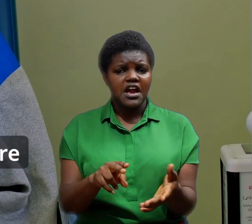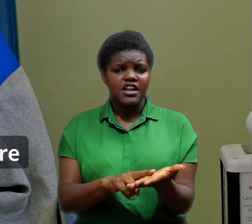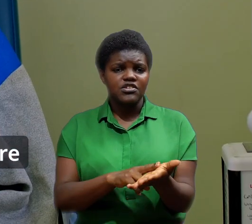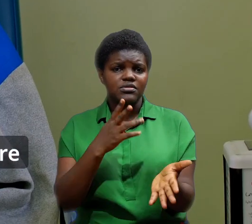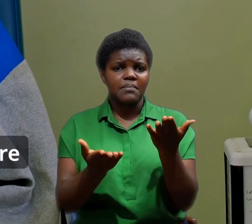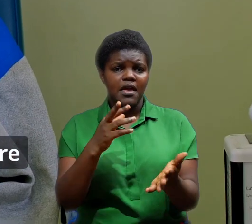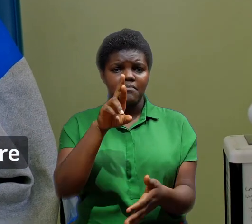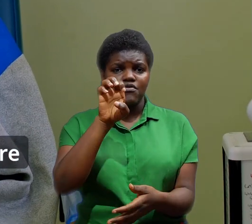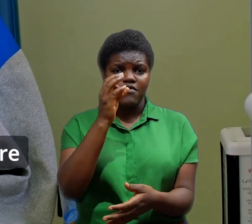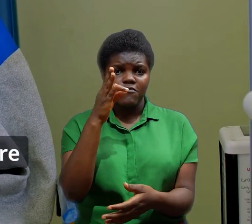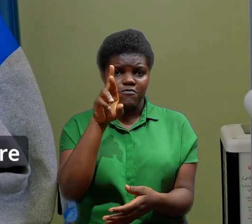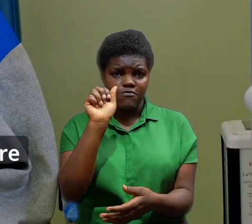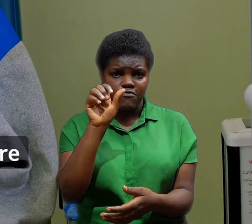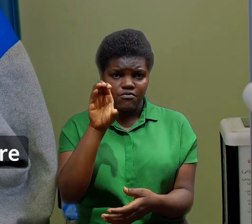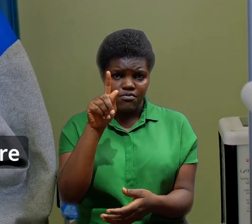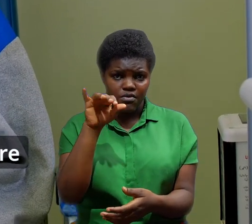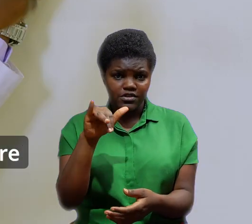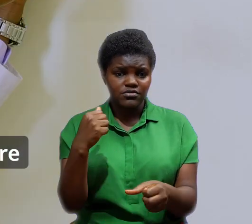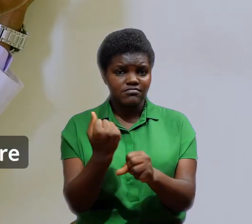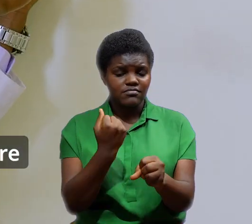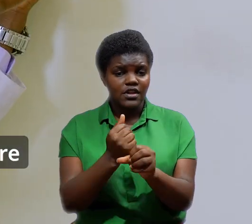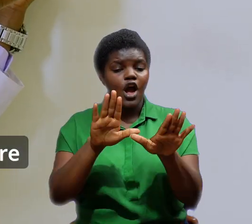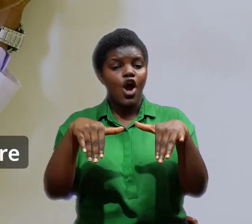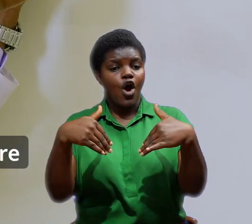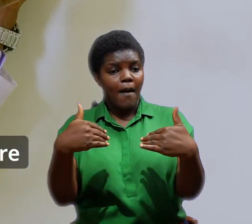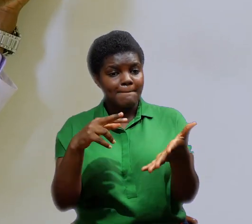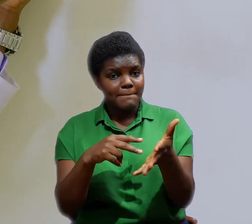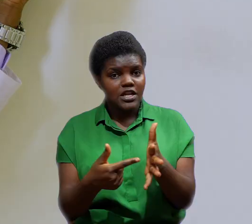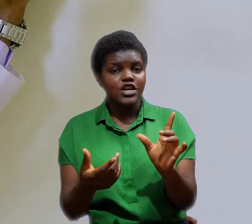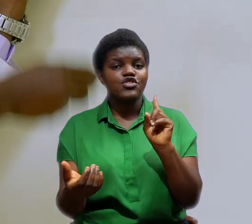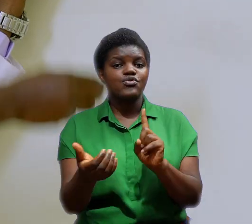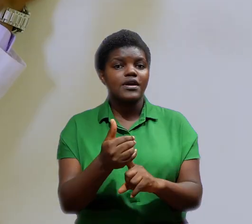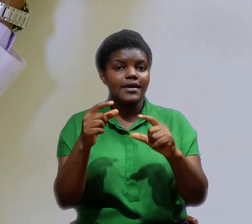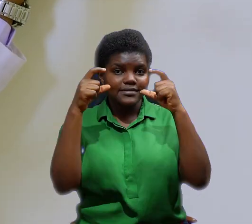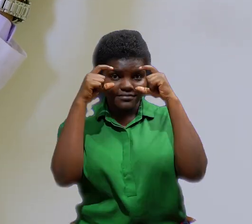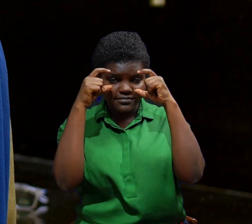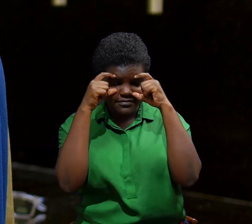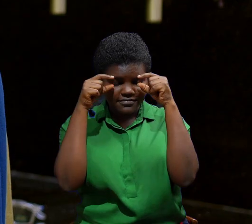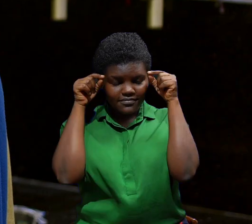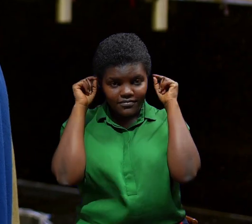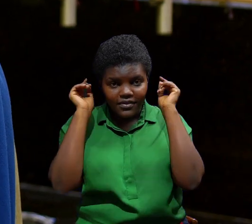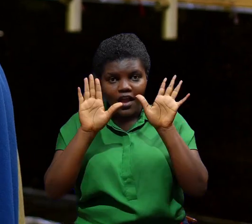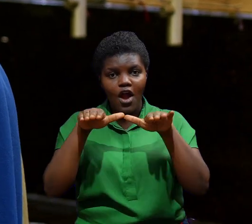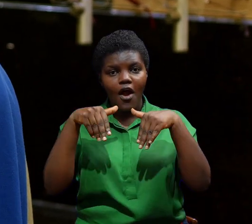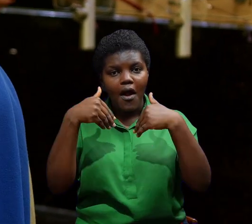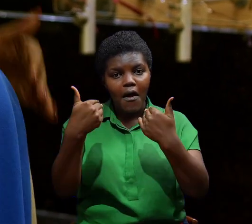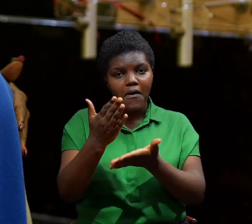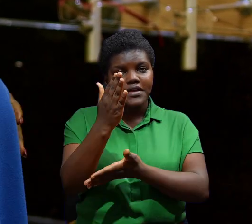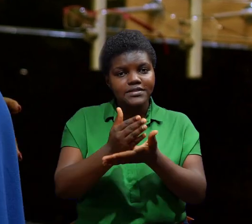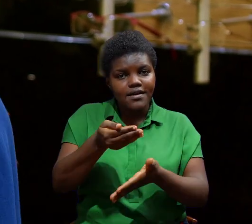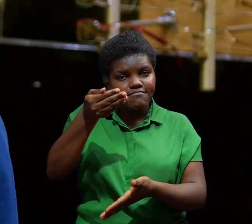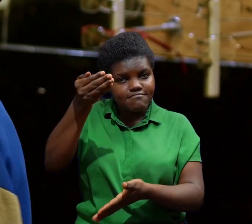having refraction done, which may require you to get a pair of spectacles